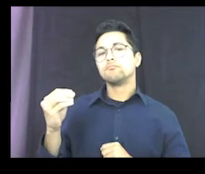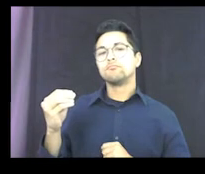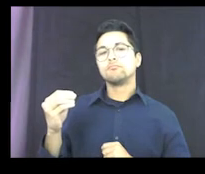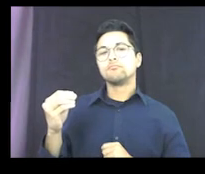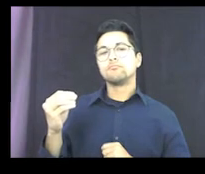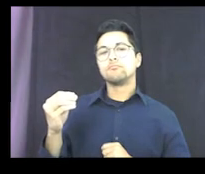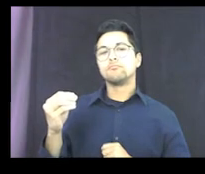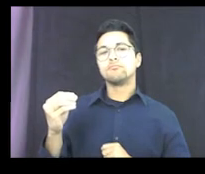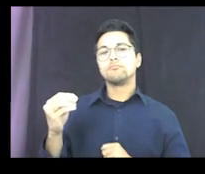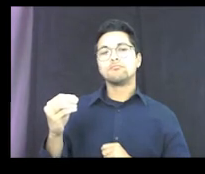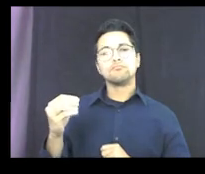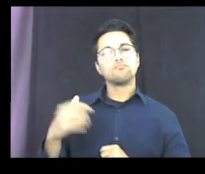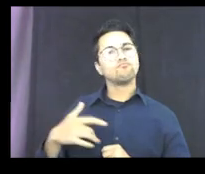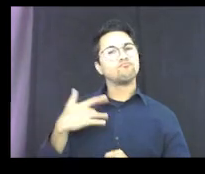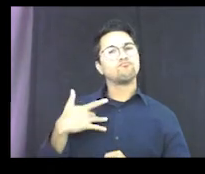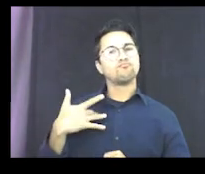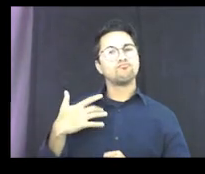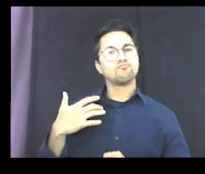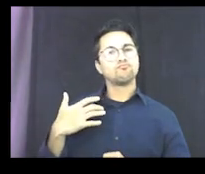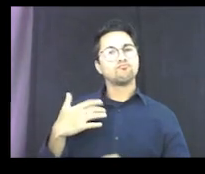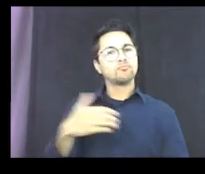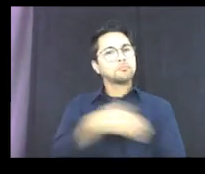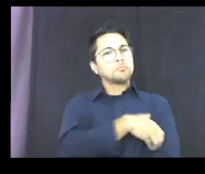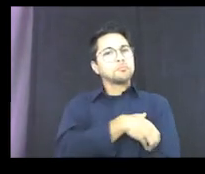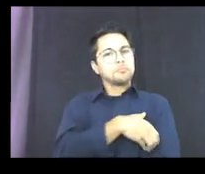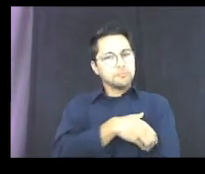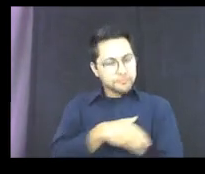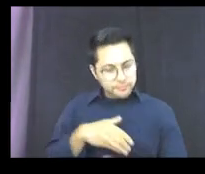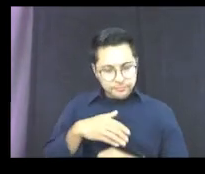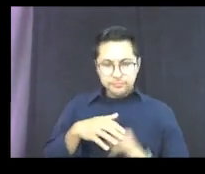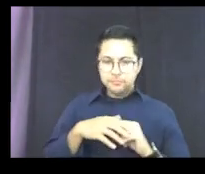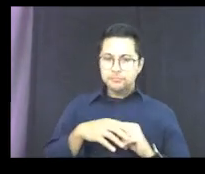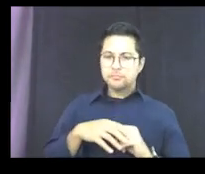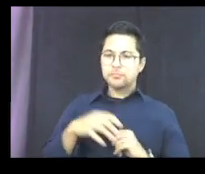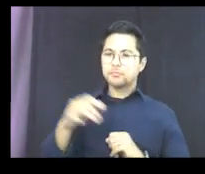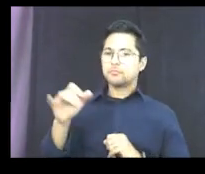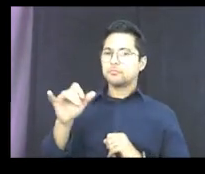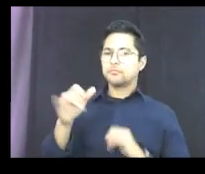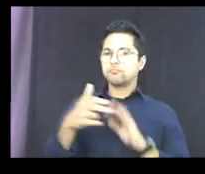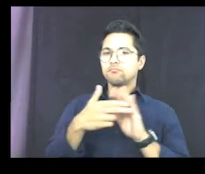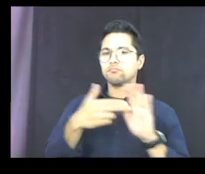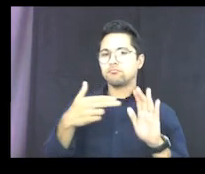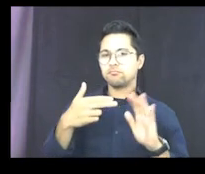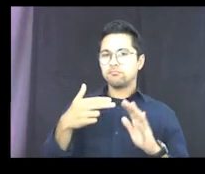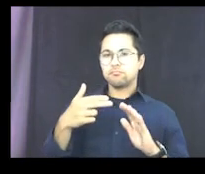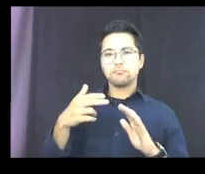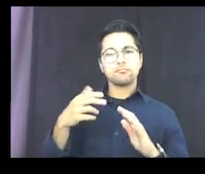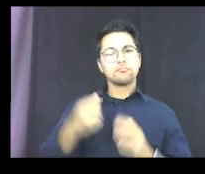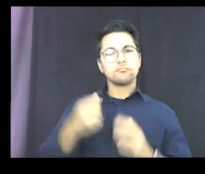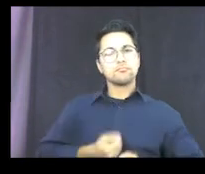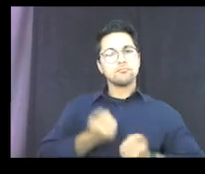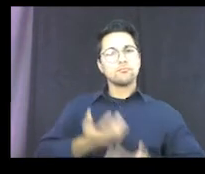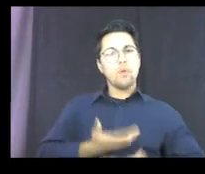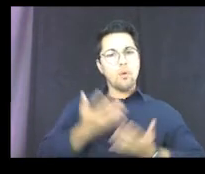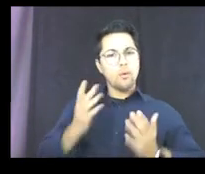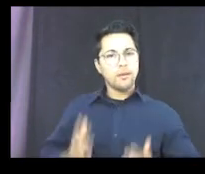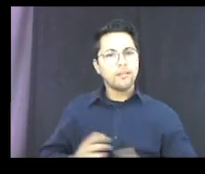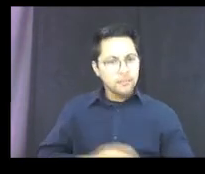stand in my power as a poet.